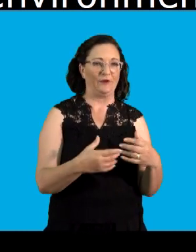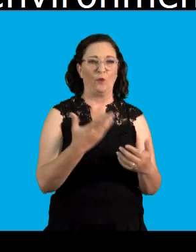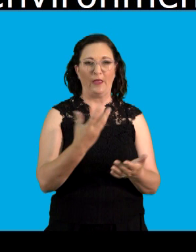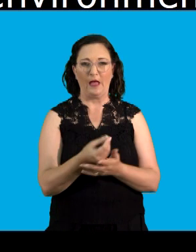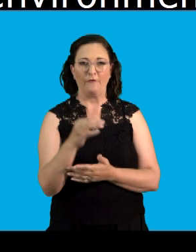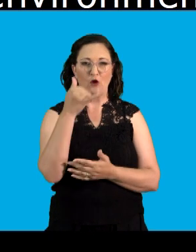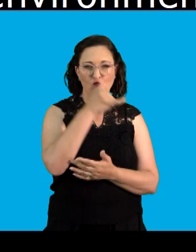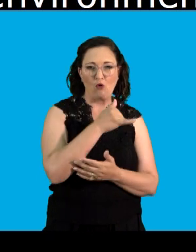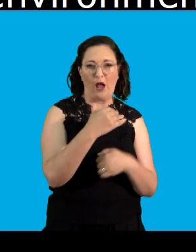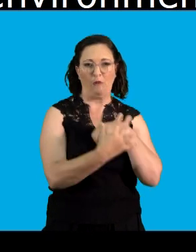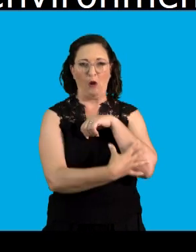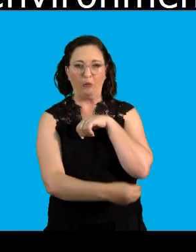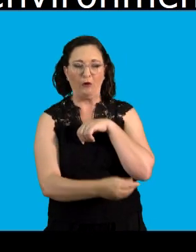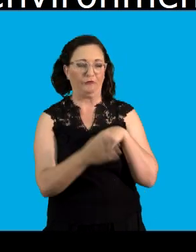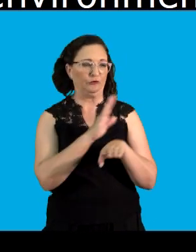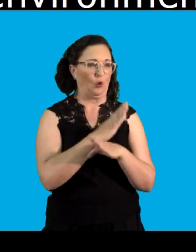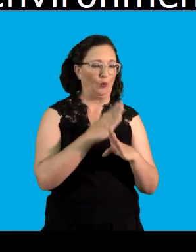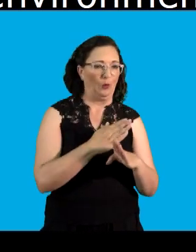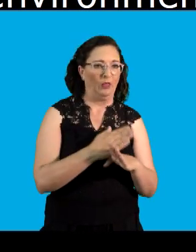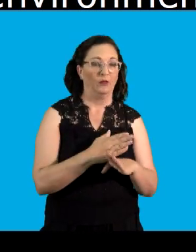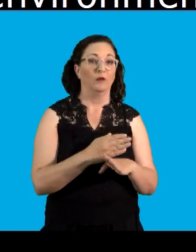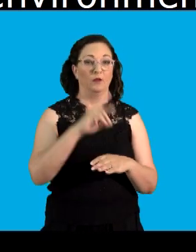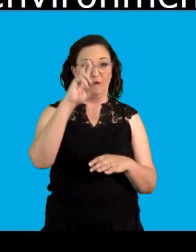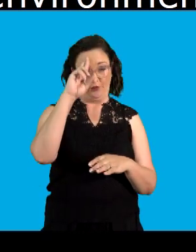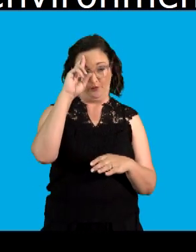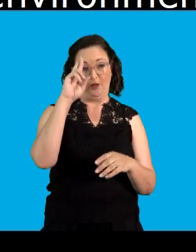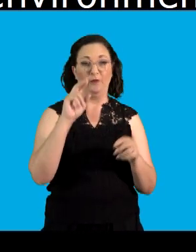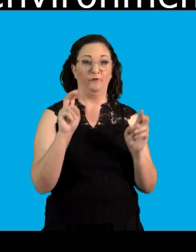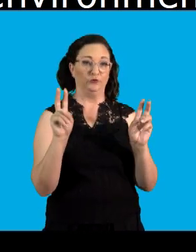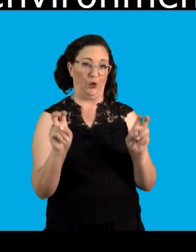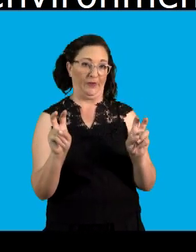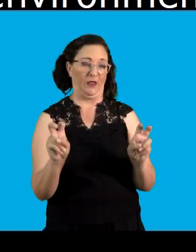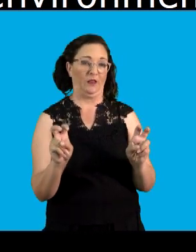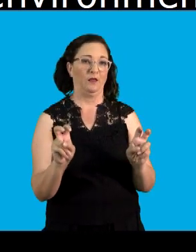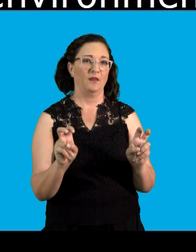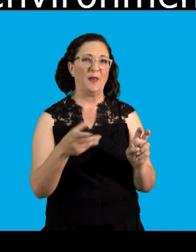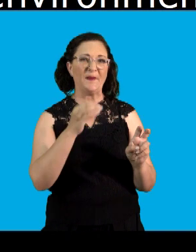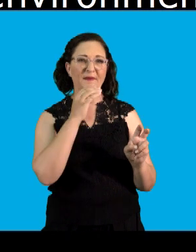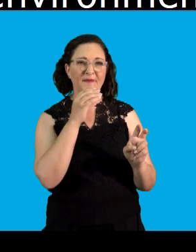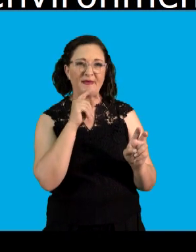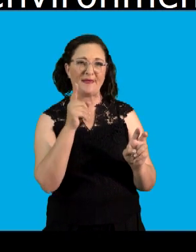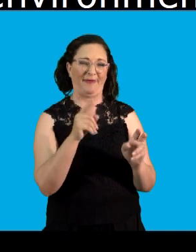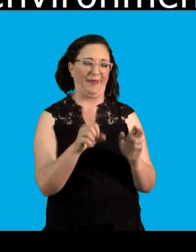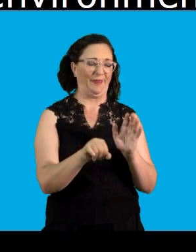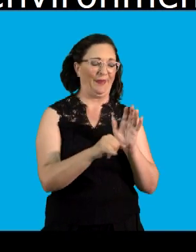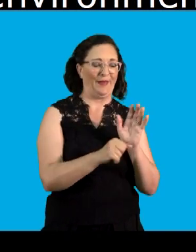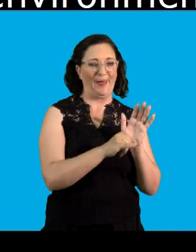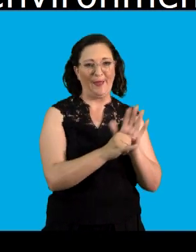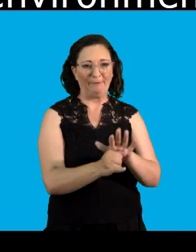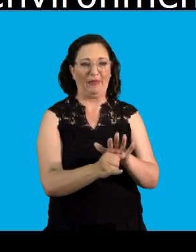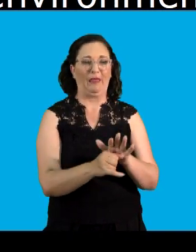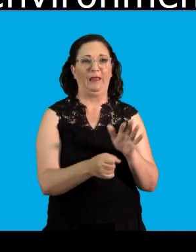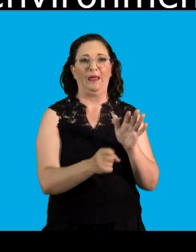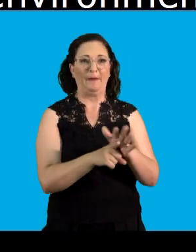crime, we've got poverty, we've got unemployment. And in this topic, we're looking at the meaning and the impact. And these are the